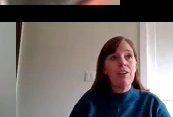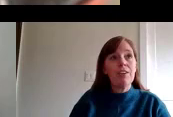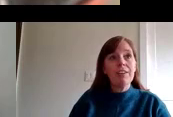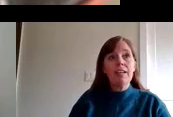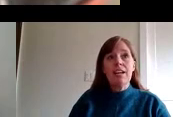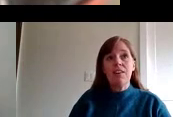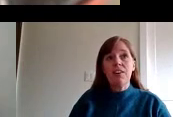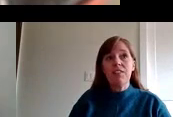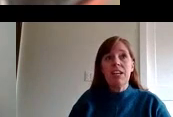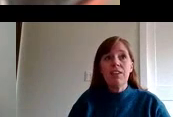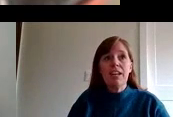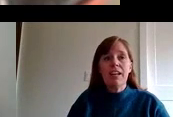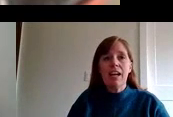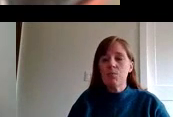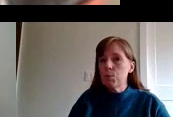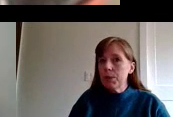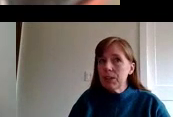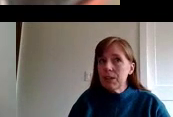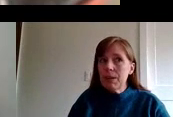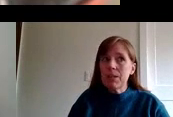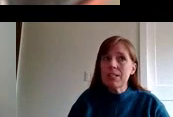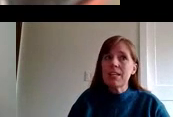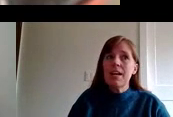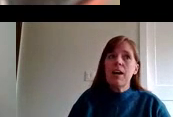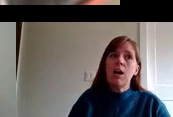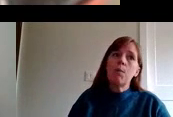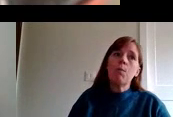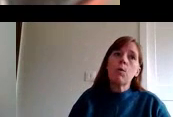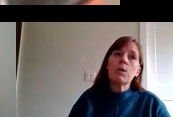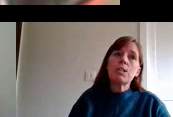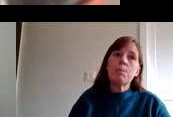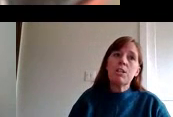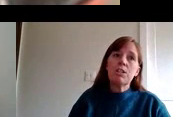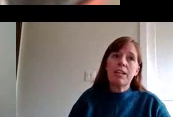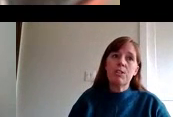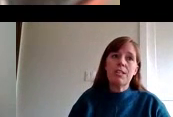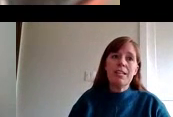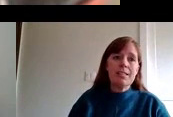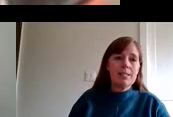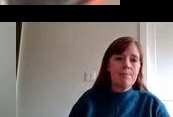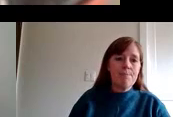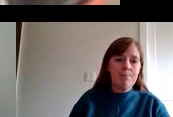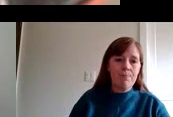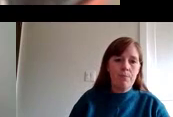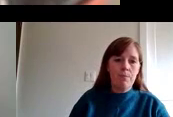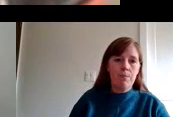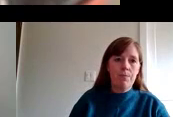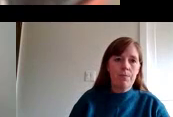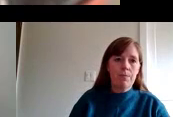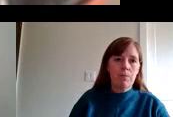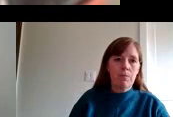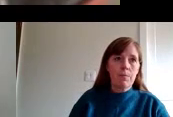visually impaired, deaf, hard of hearing, have mobility impairments, or speech language needs.